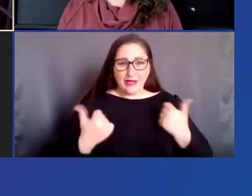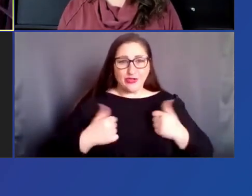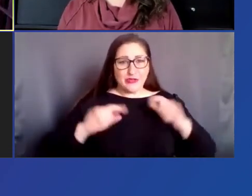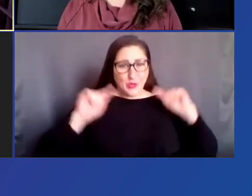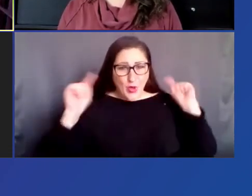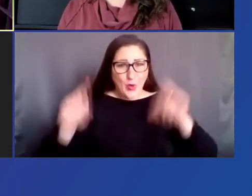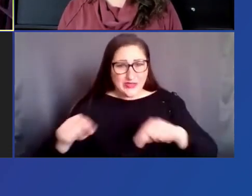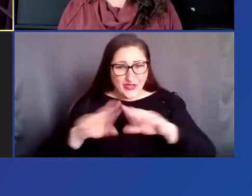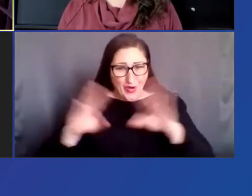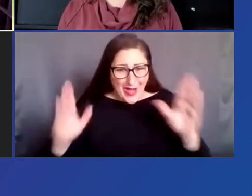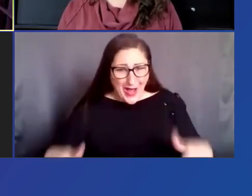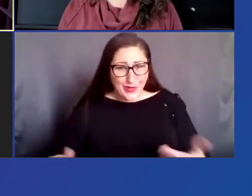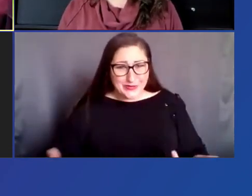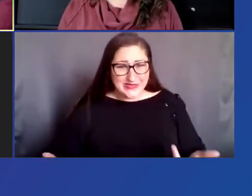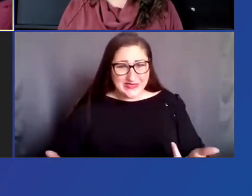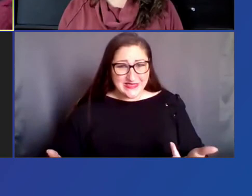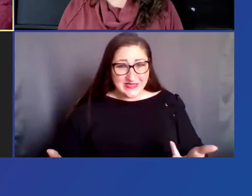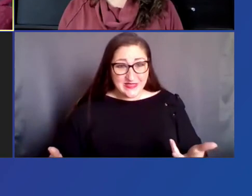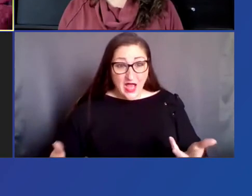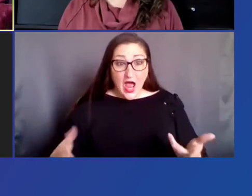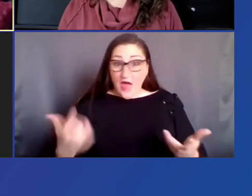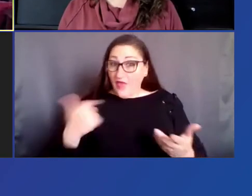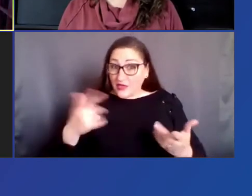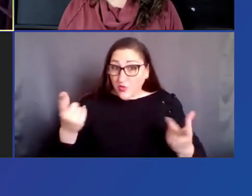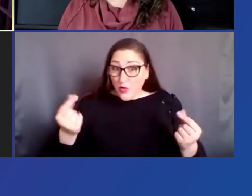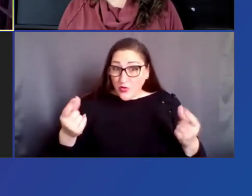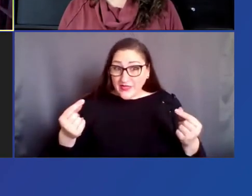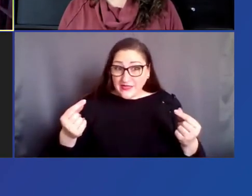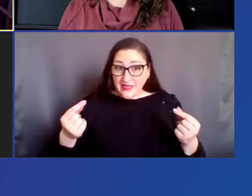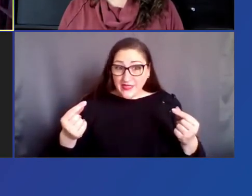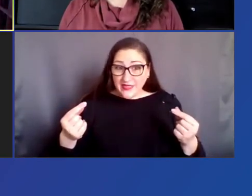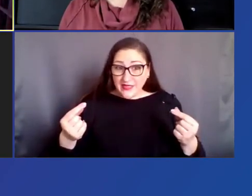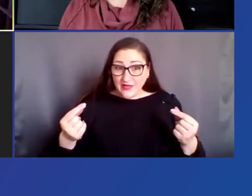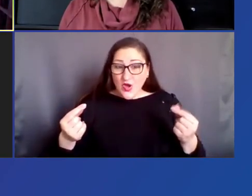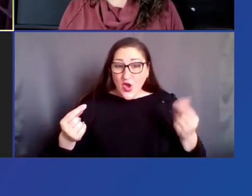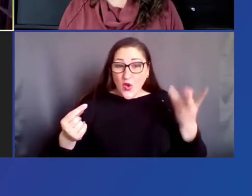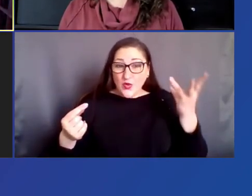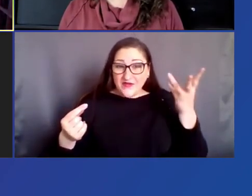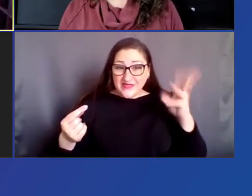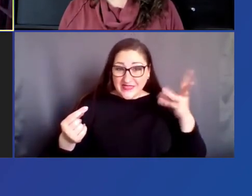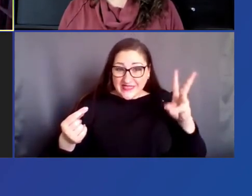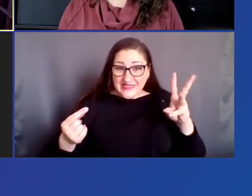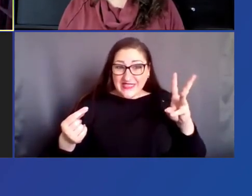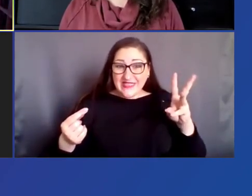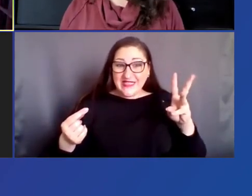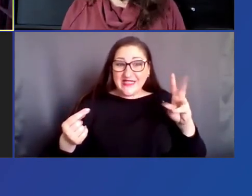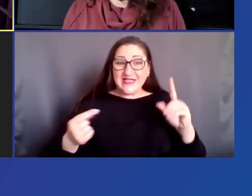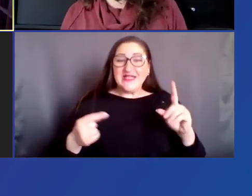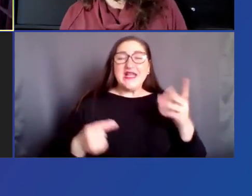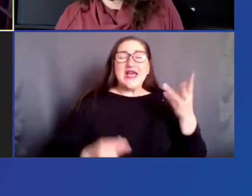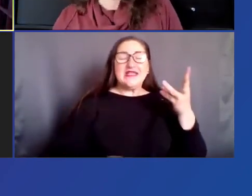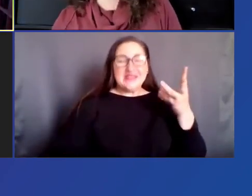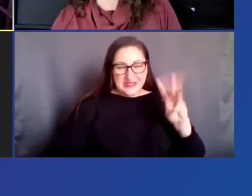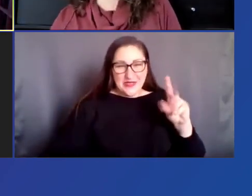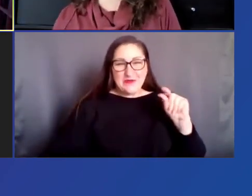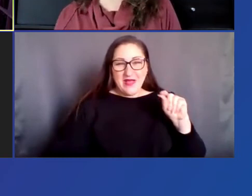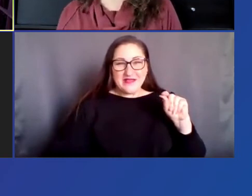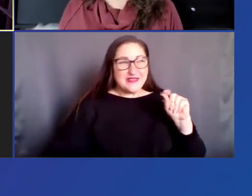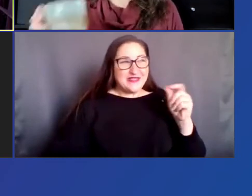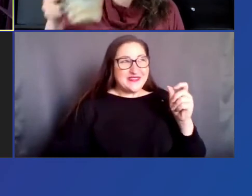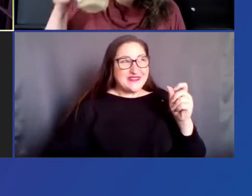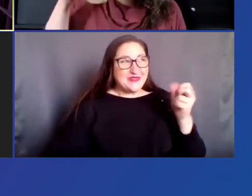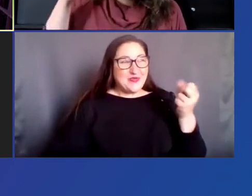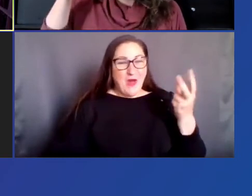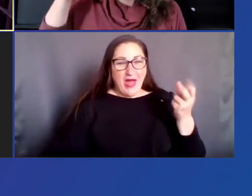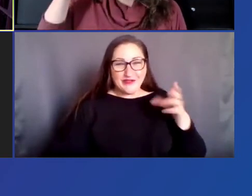Like, that's what we did to Warren Kanders. We found a 16 West 12th Street, New York, if anyone's interested. We found